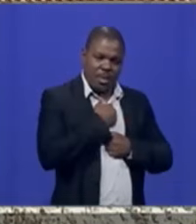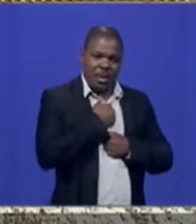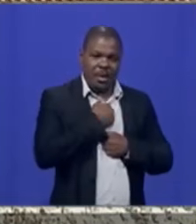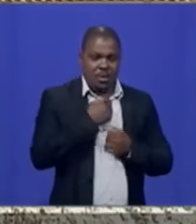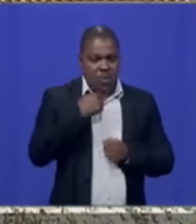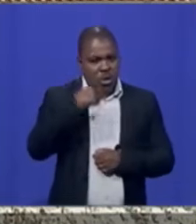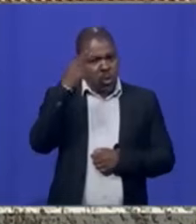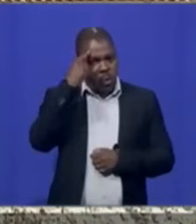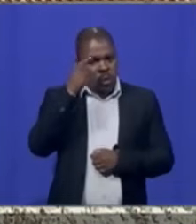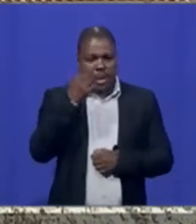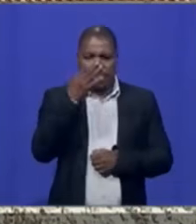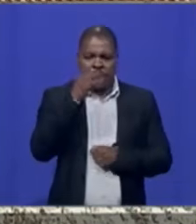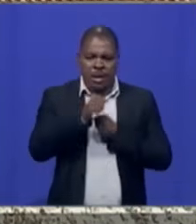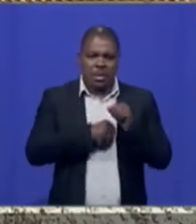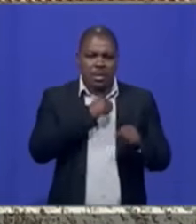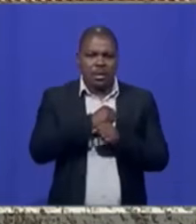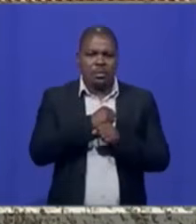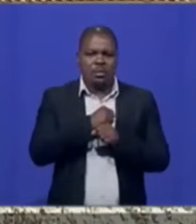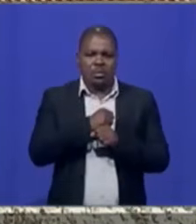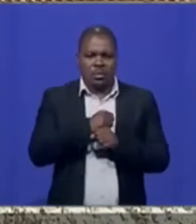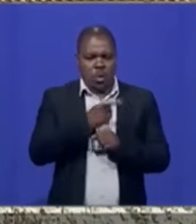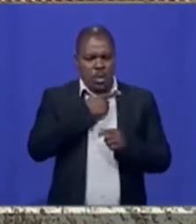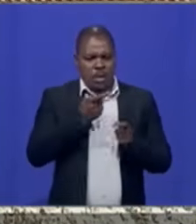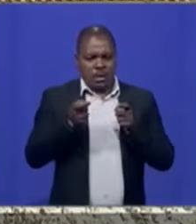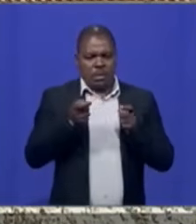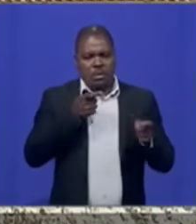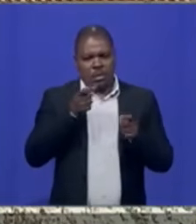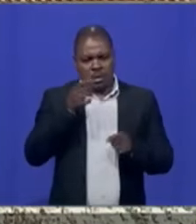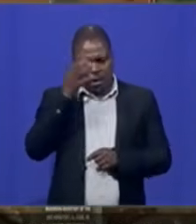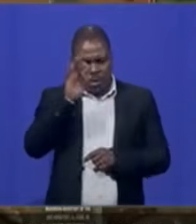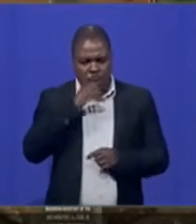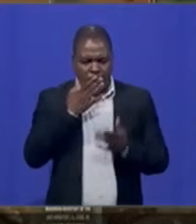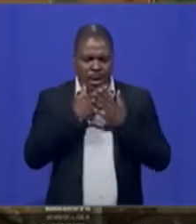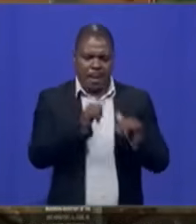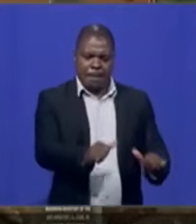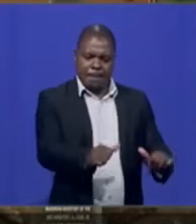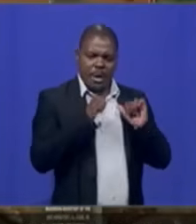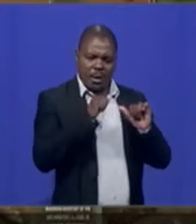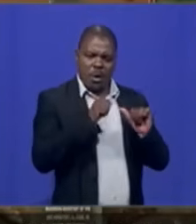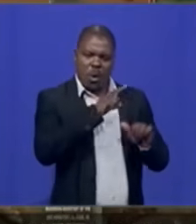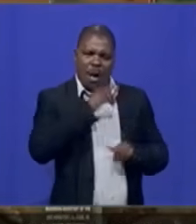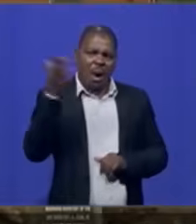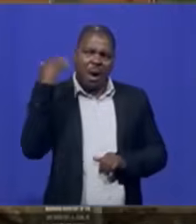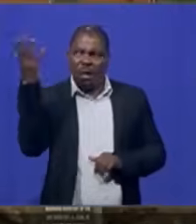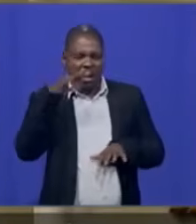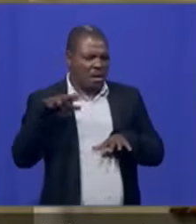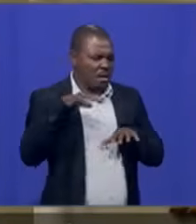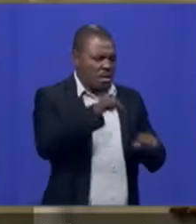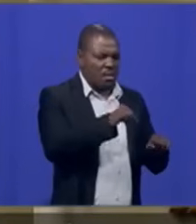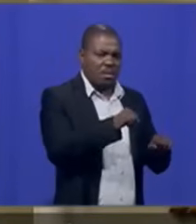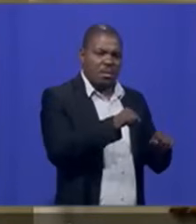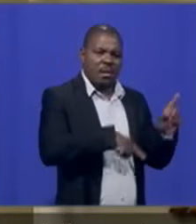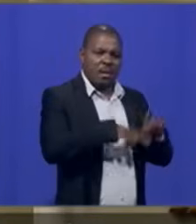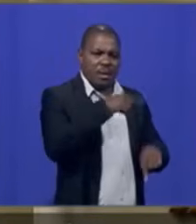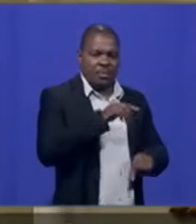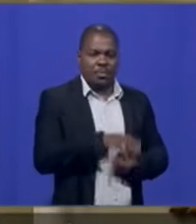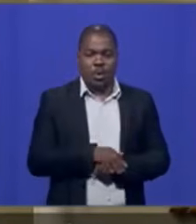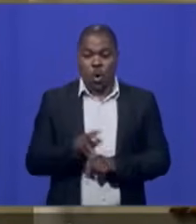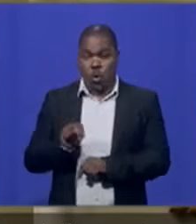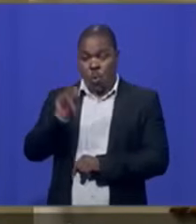by this time, after 30 years of self-rule, they could give us back what was wrongfully taken to us. North West